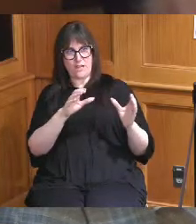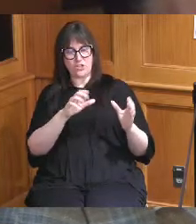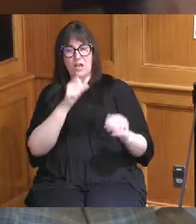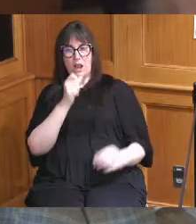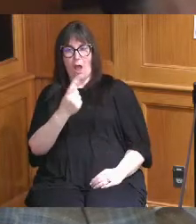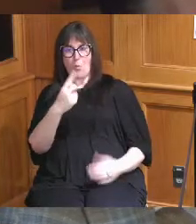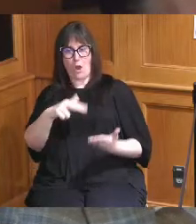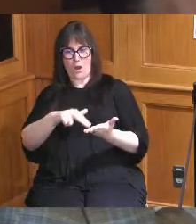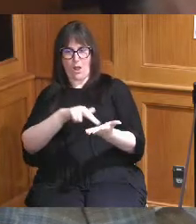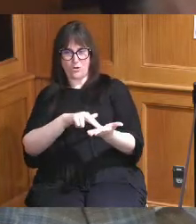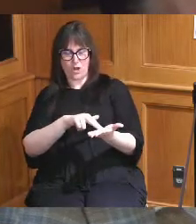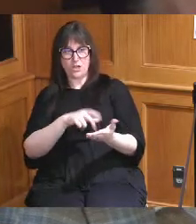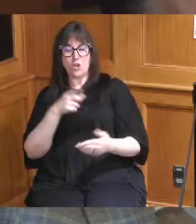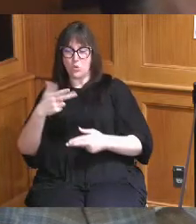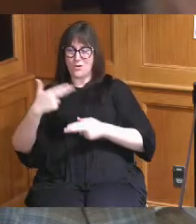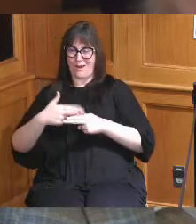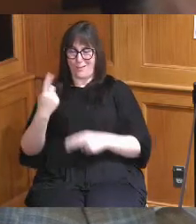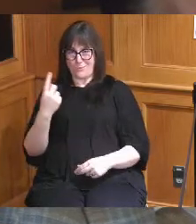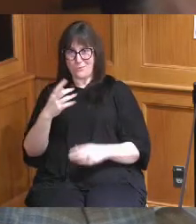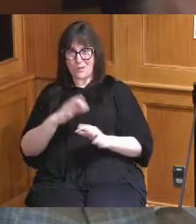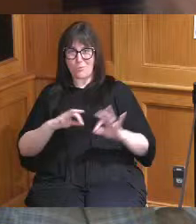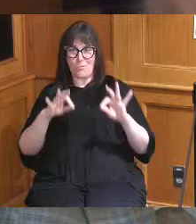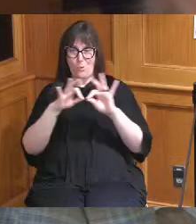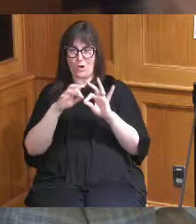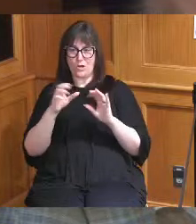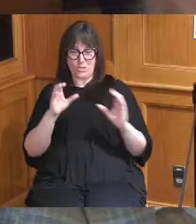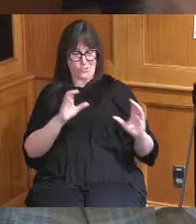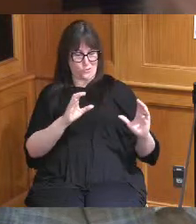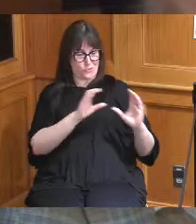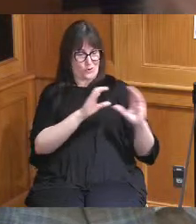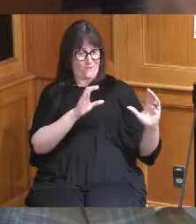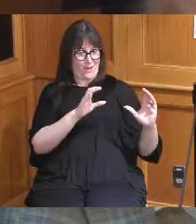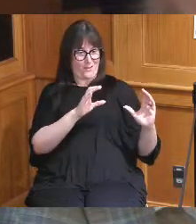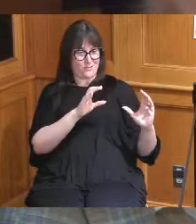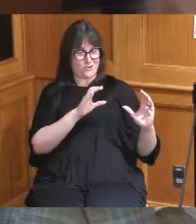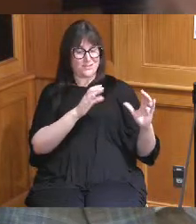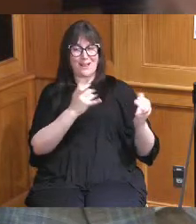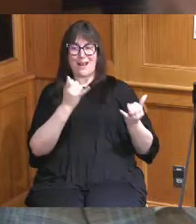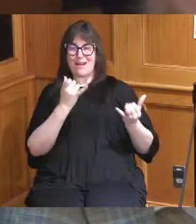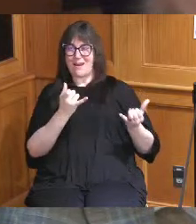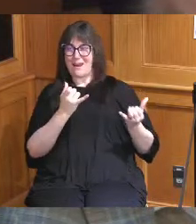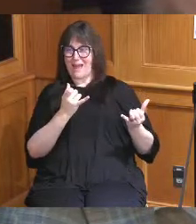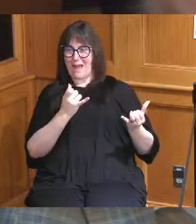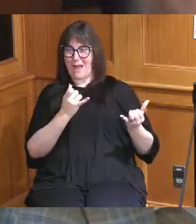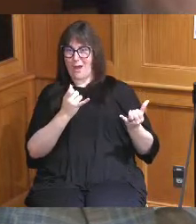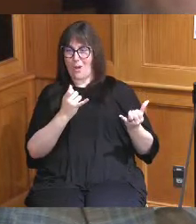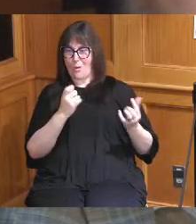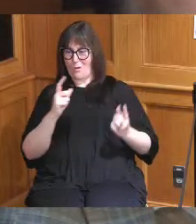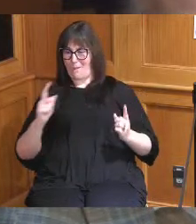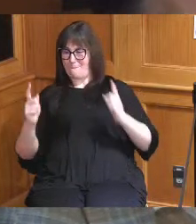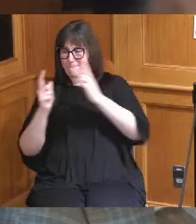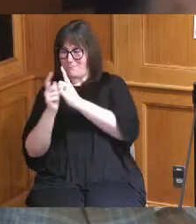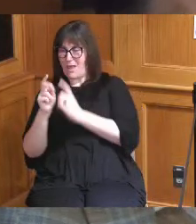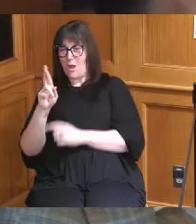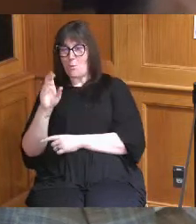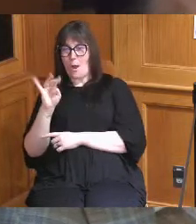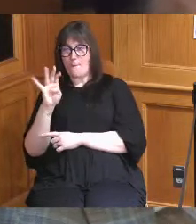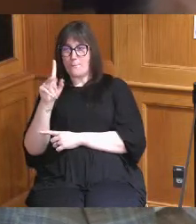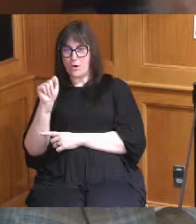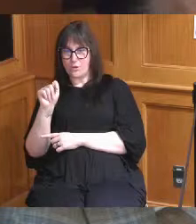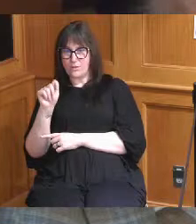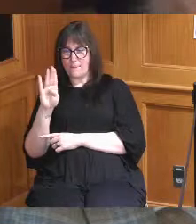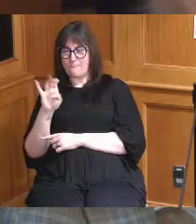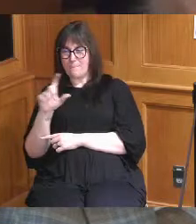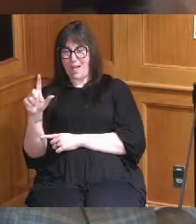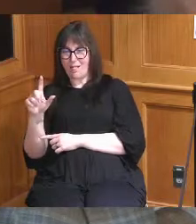so you named something important, that you went from certifications to meeting Mr. Robert Bell and